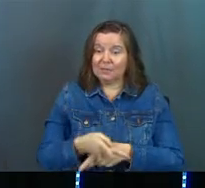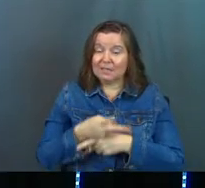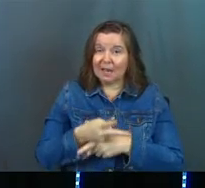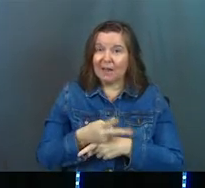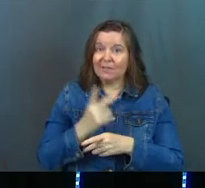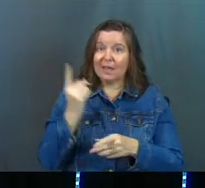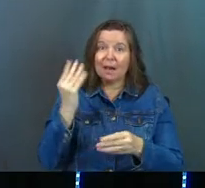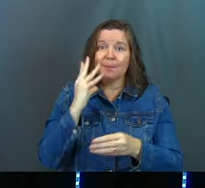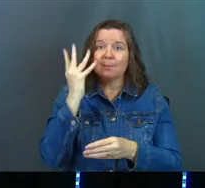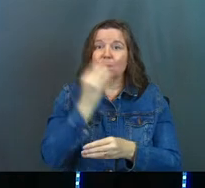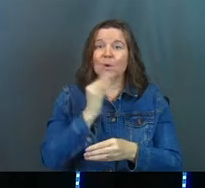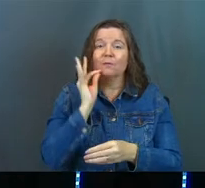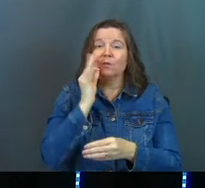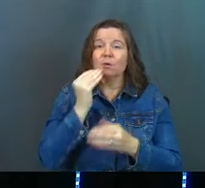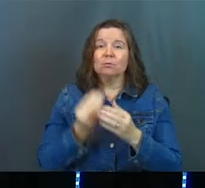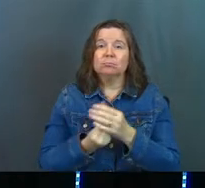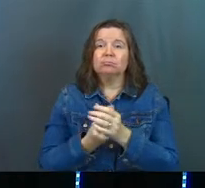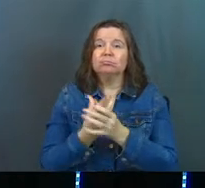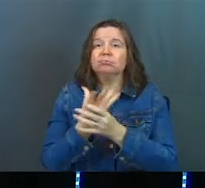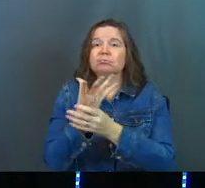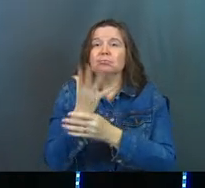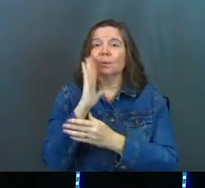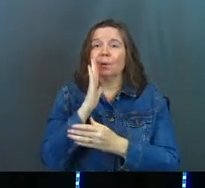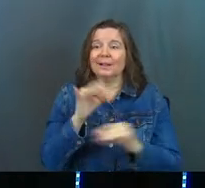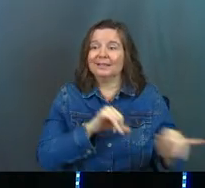then beautiful fruit will come out of it.